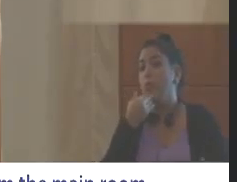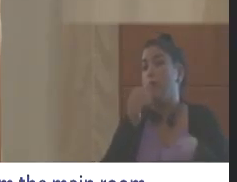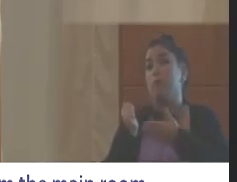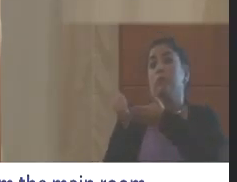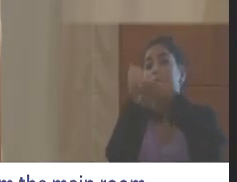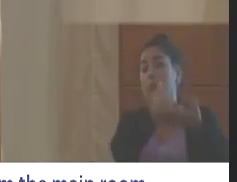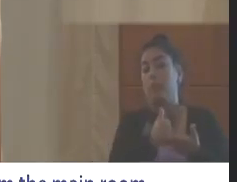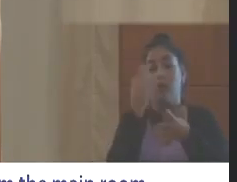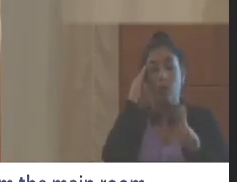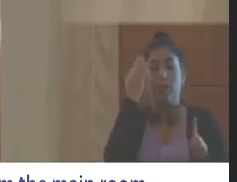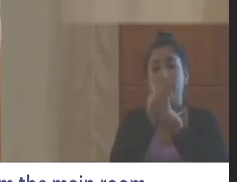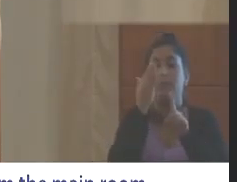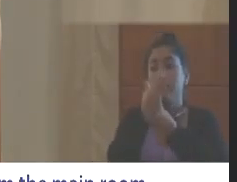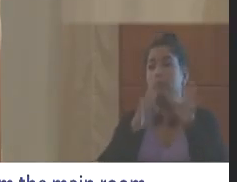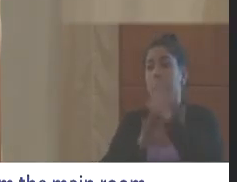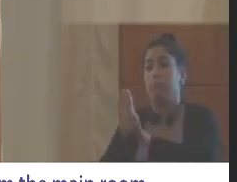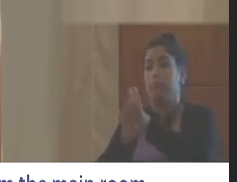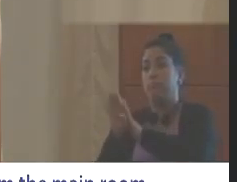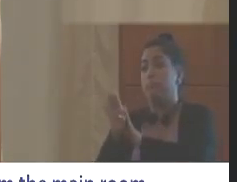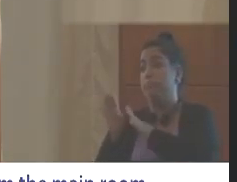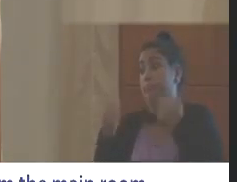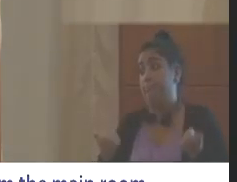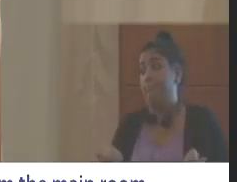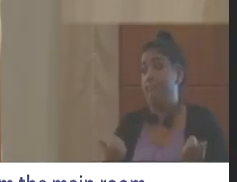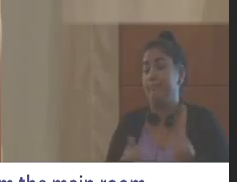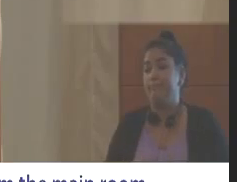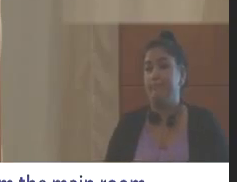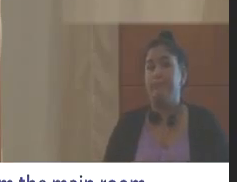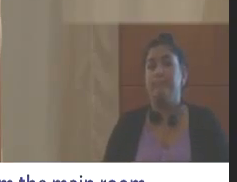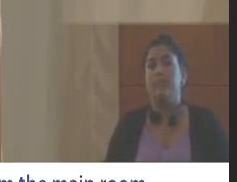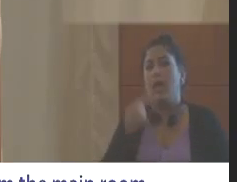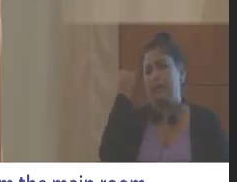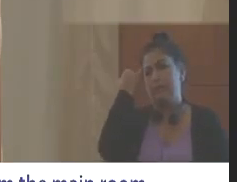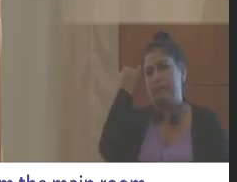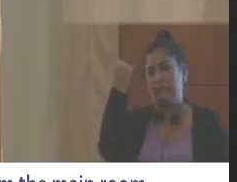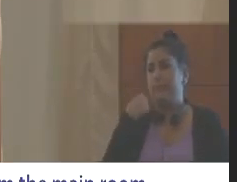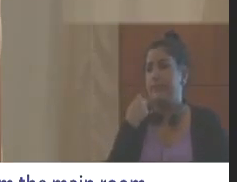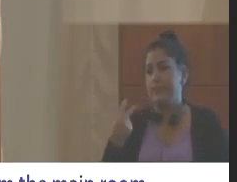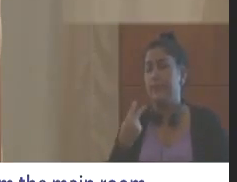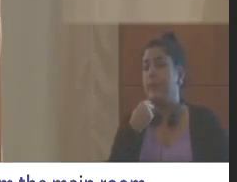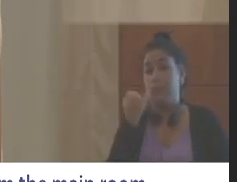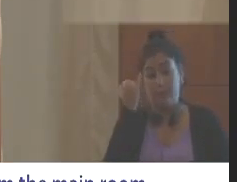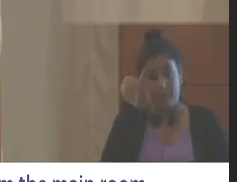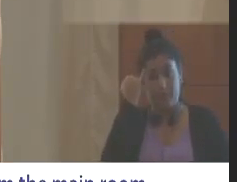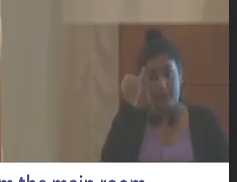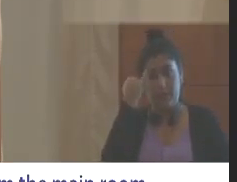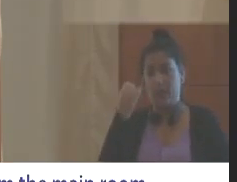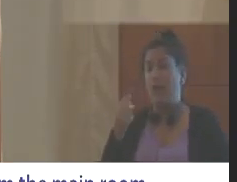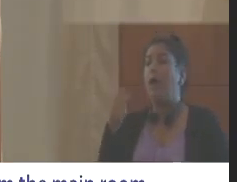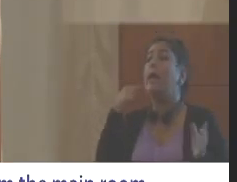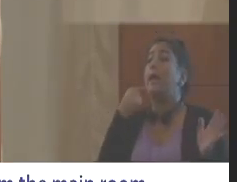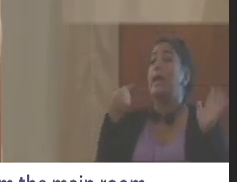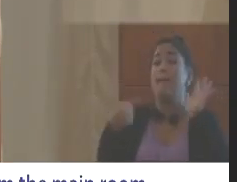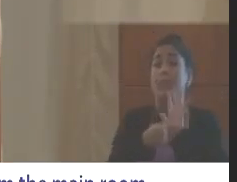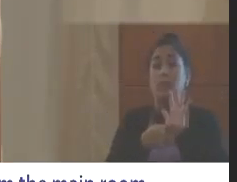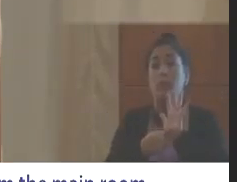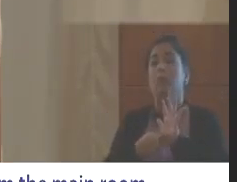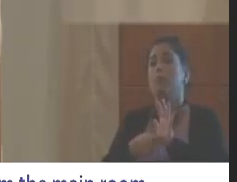that have to promote risk management in all of the different government areas. Here we're going to have an example of